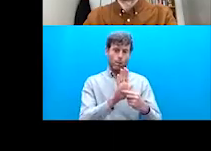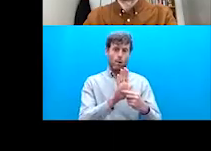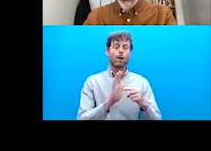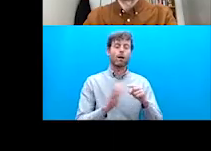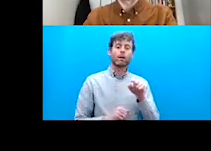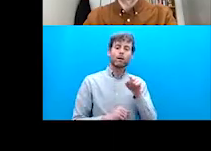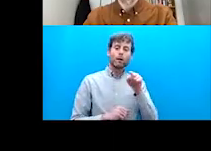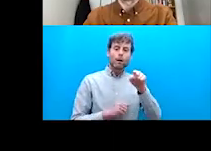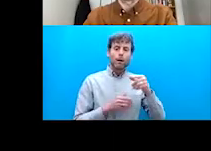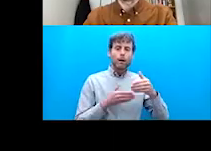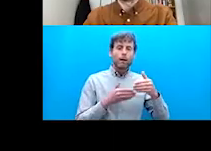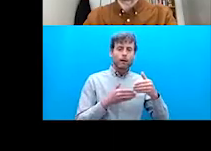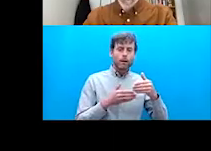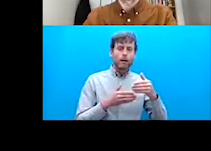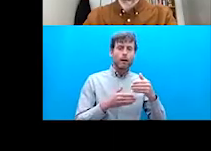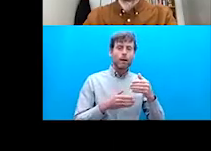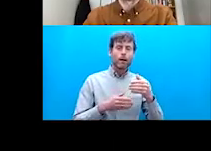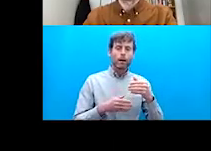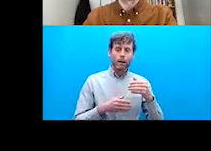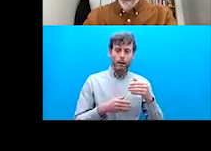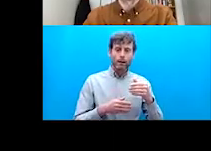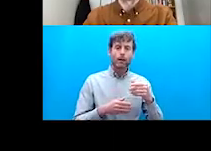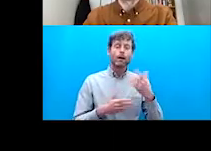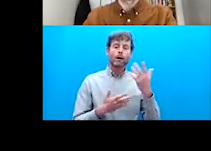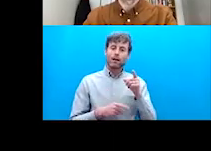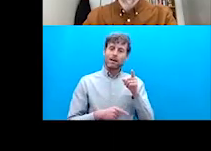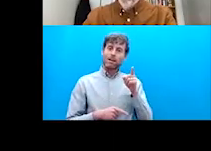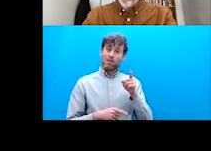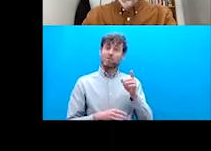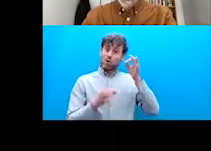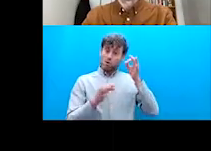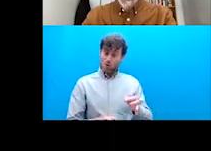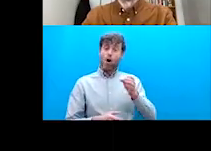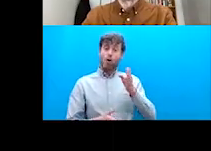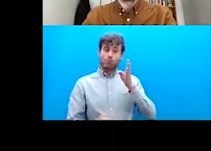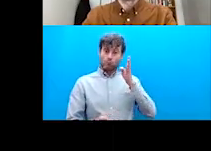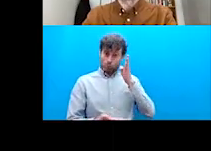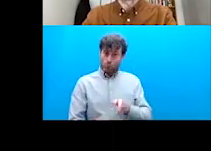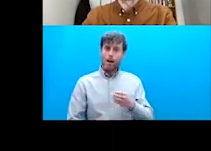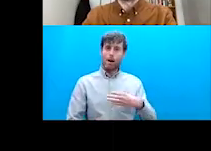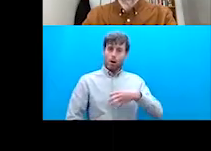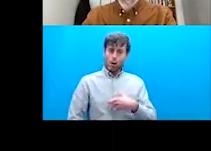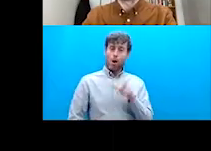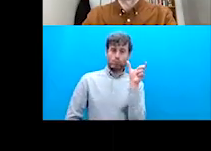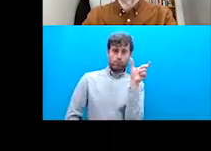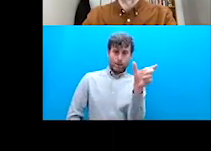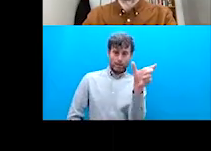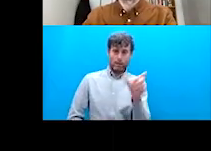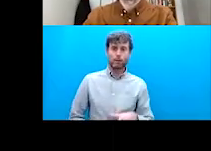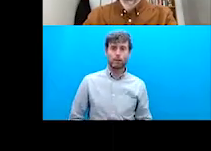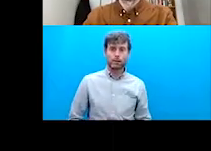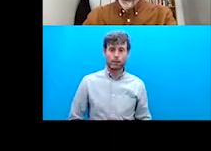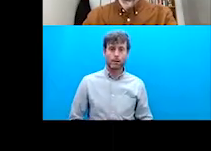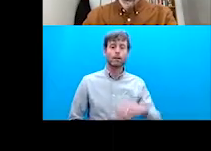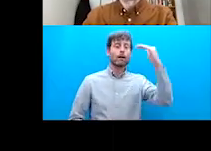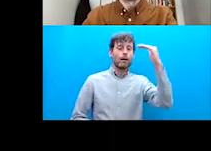non-privative adjectives like an acte president, a real president, and nåværende president, a current